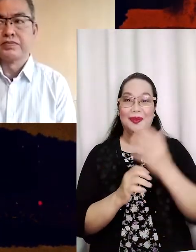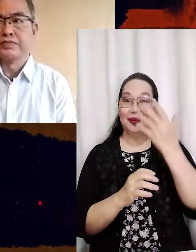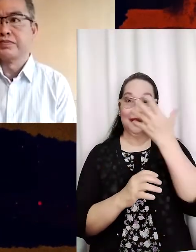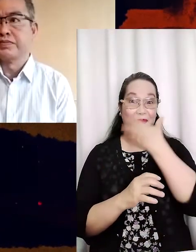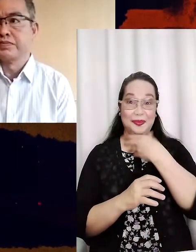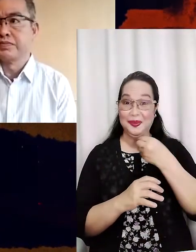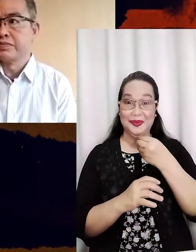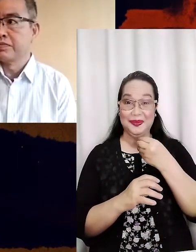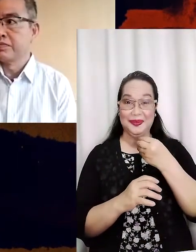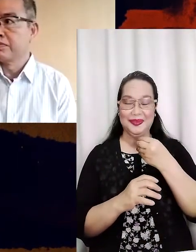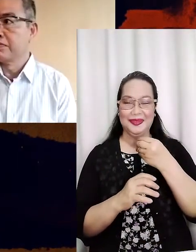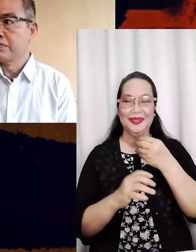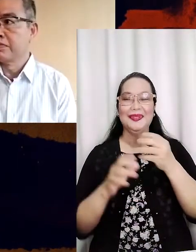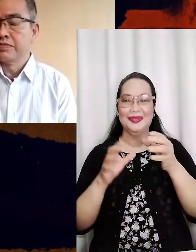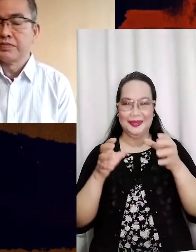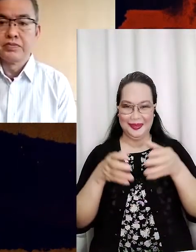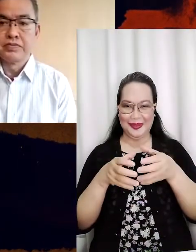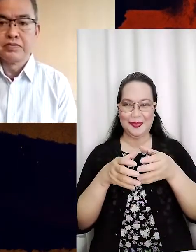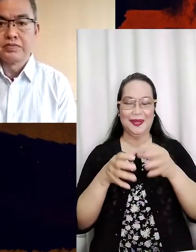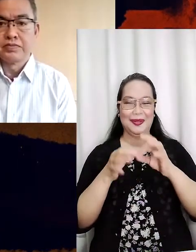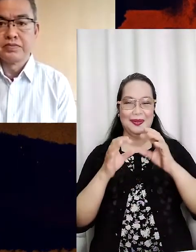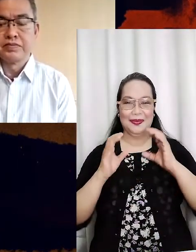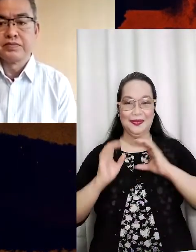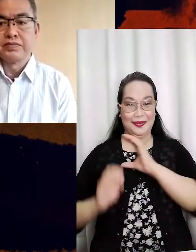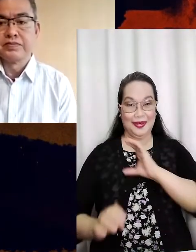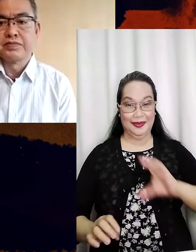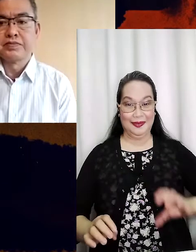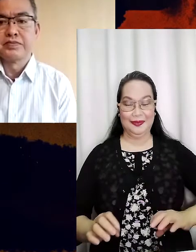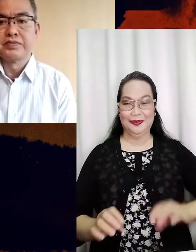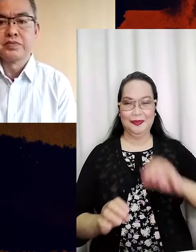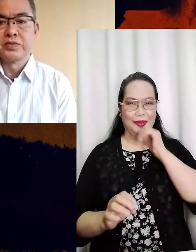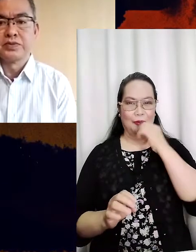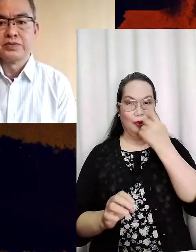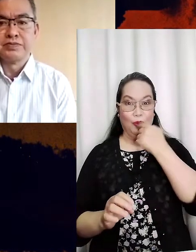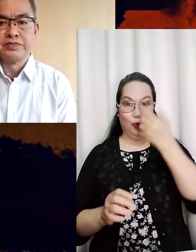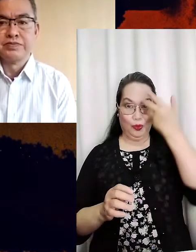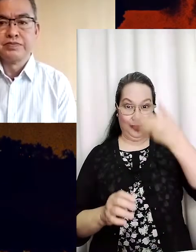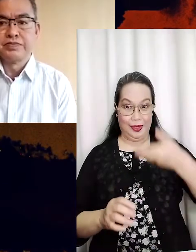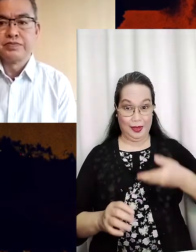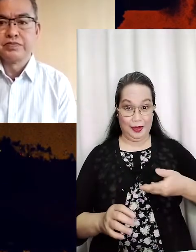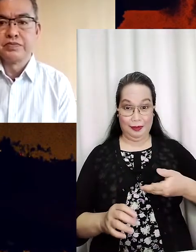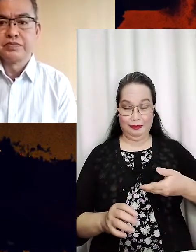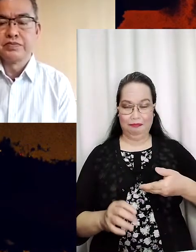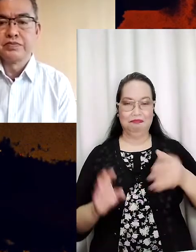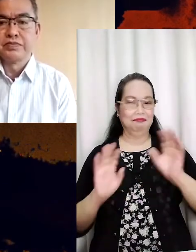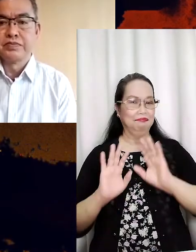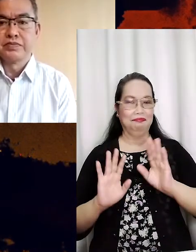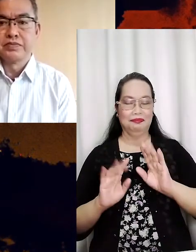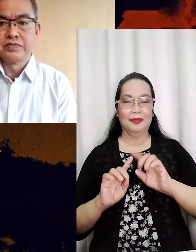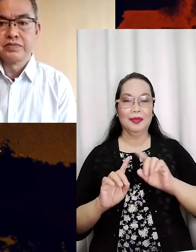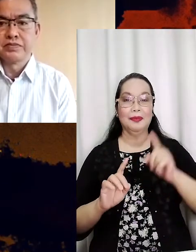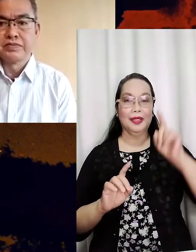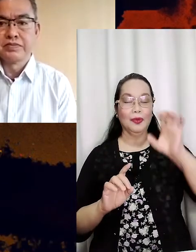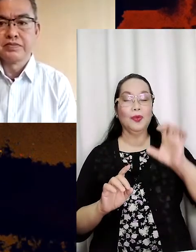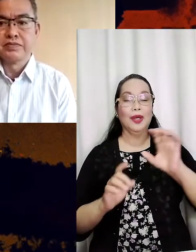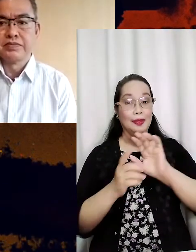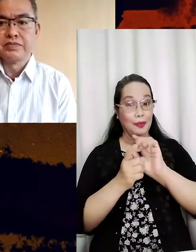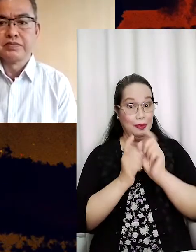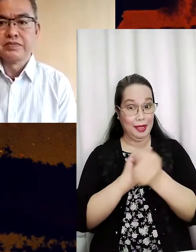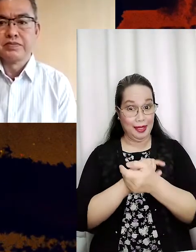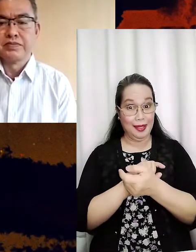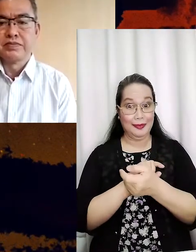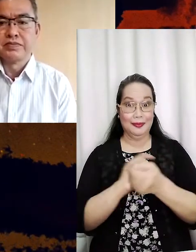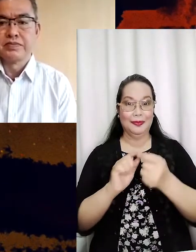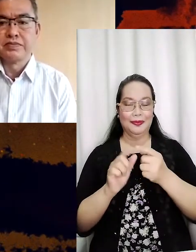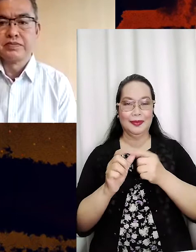How beautiful is the body of Christ, not because of who we are, but because of what we have become as